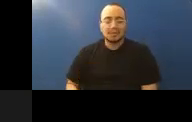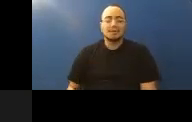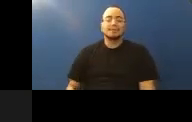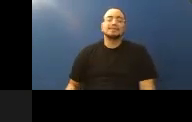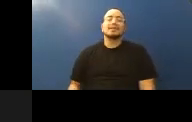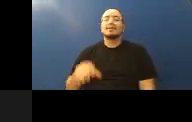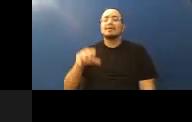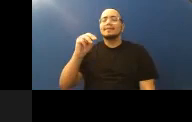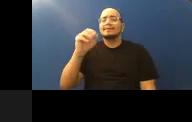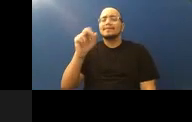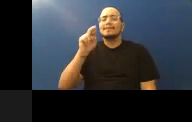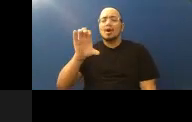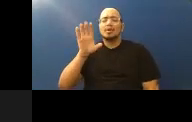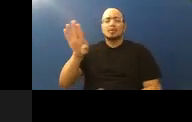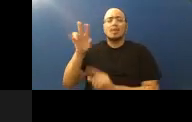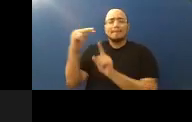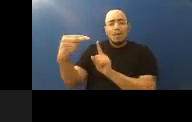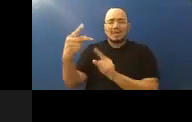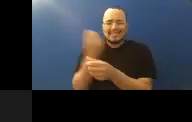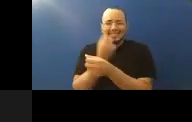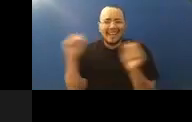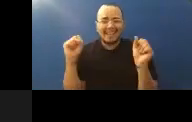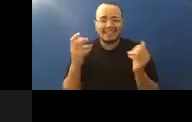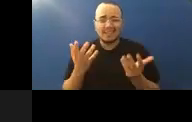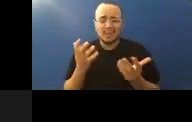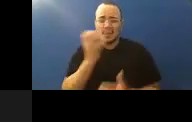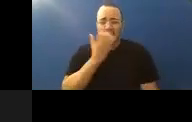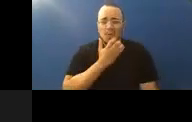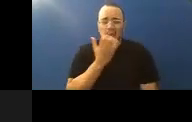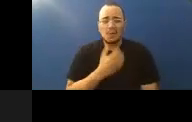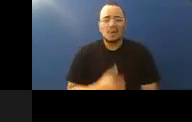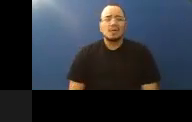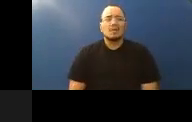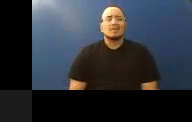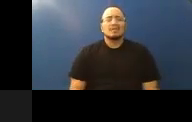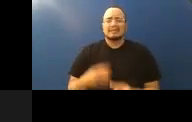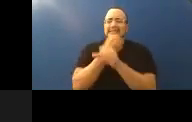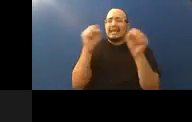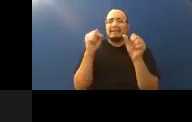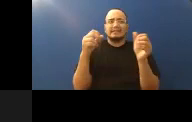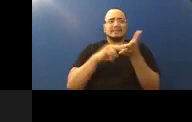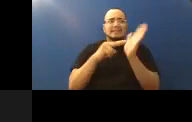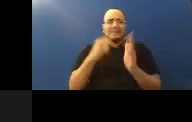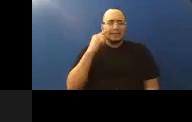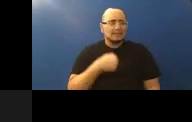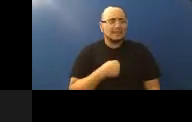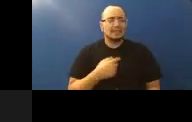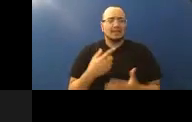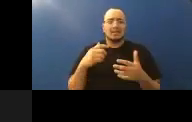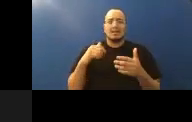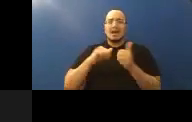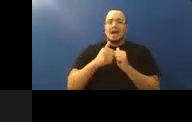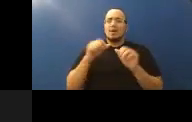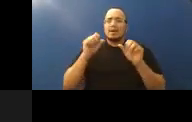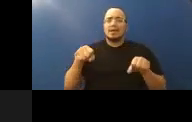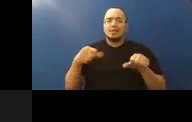Mark, about like safety, right? Like, and what does it look like to, you know, try to help communities